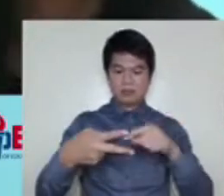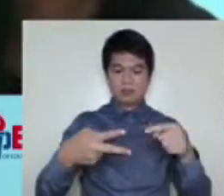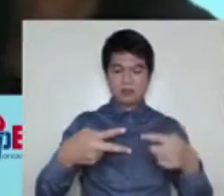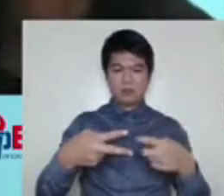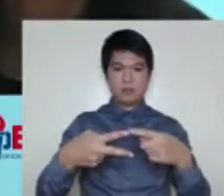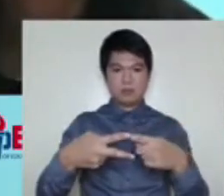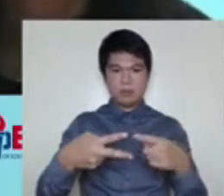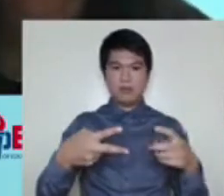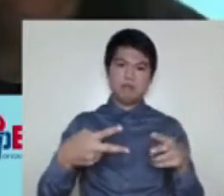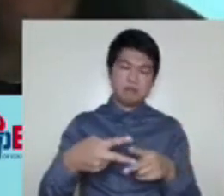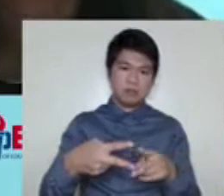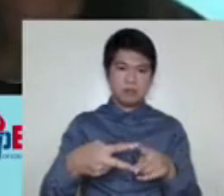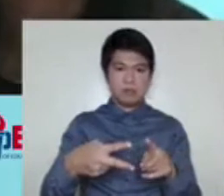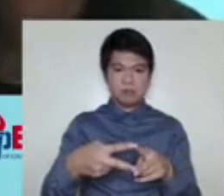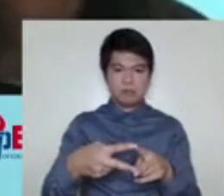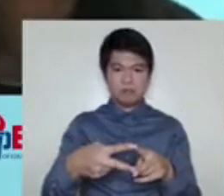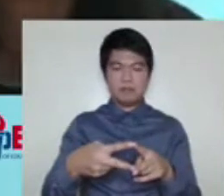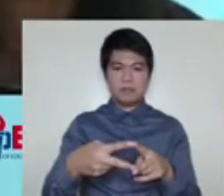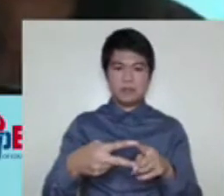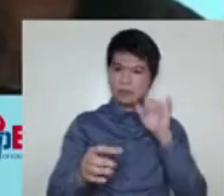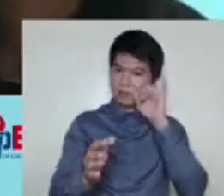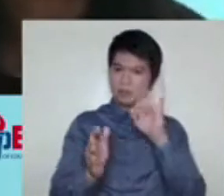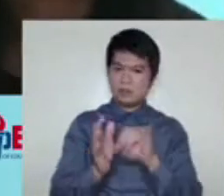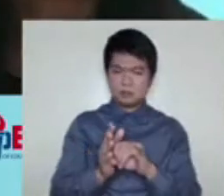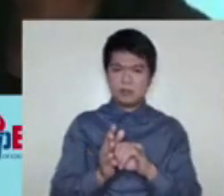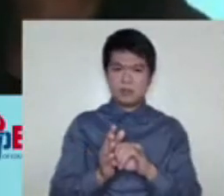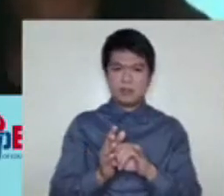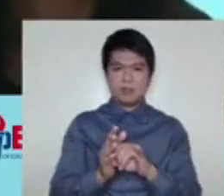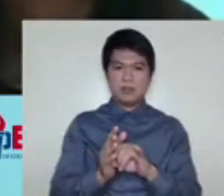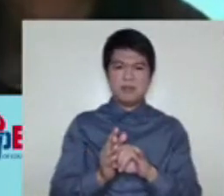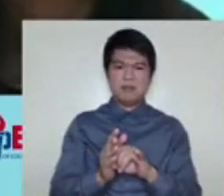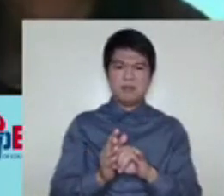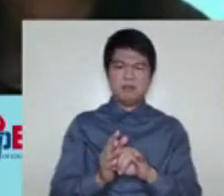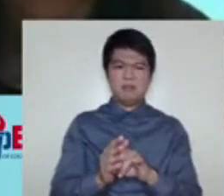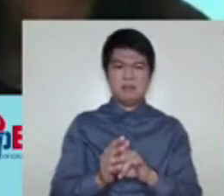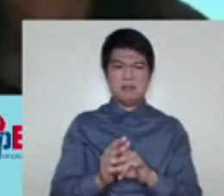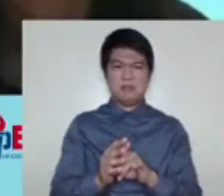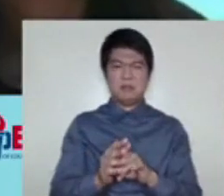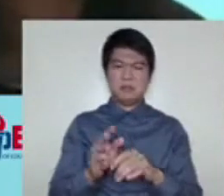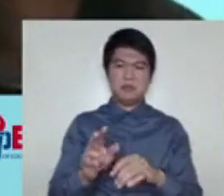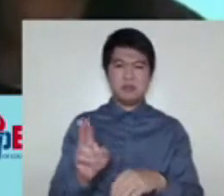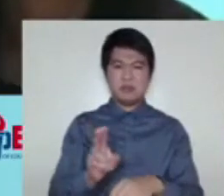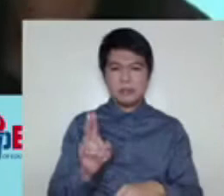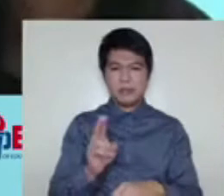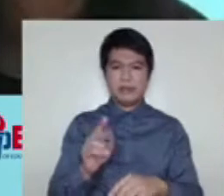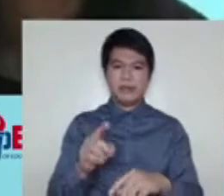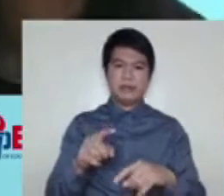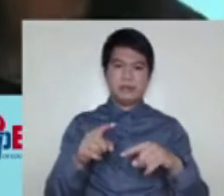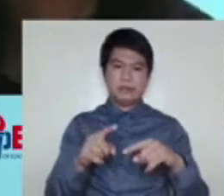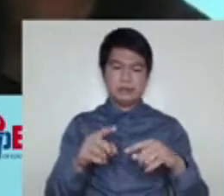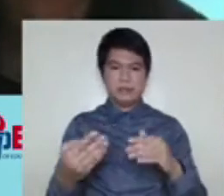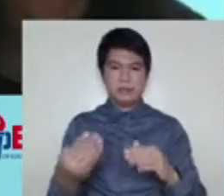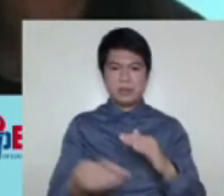until it was identified, but it was poorly used as basis. So what we want to emphasize is the